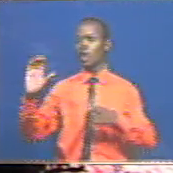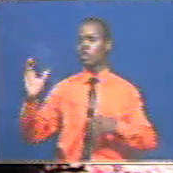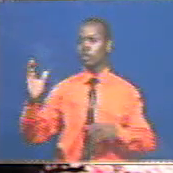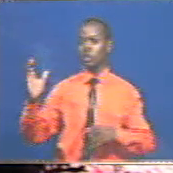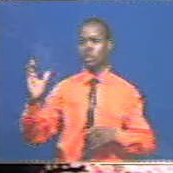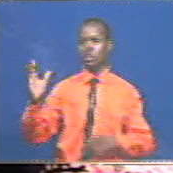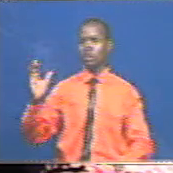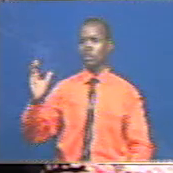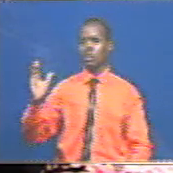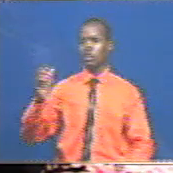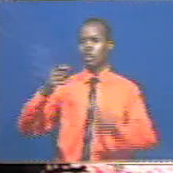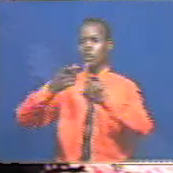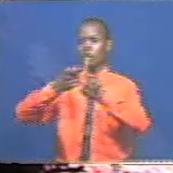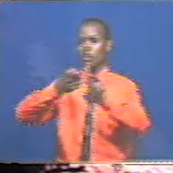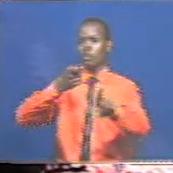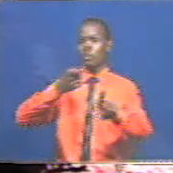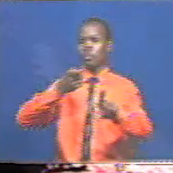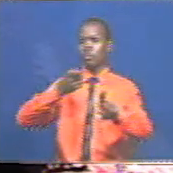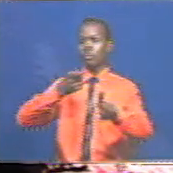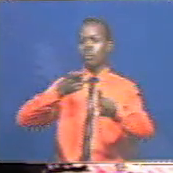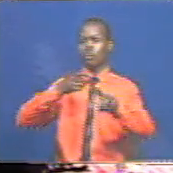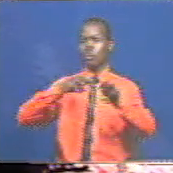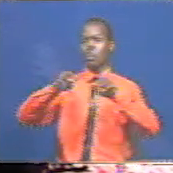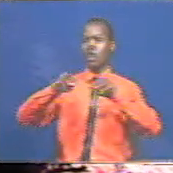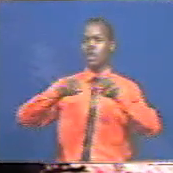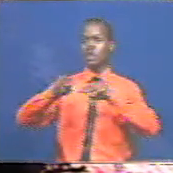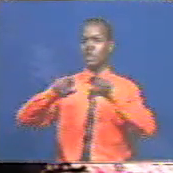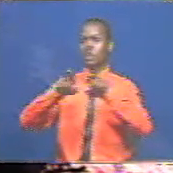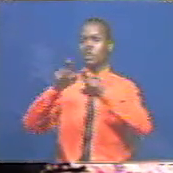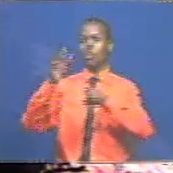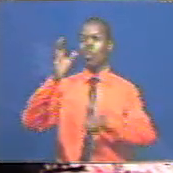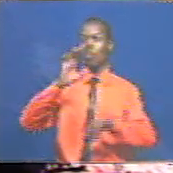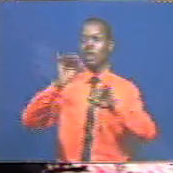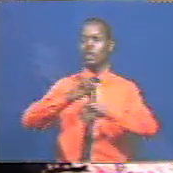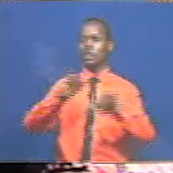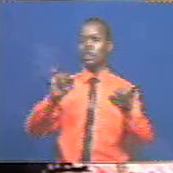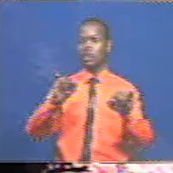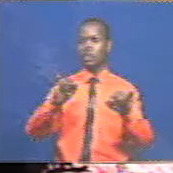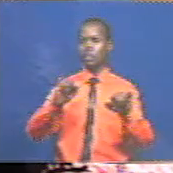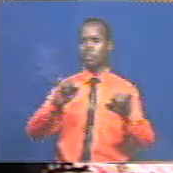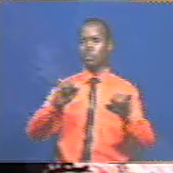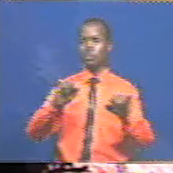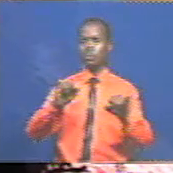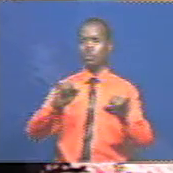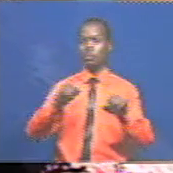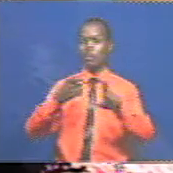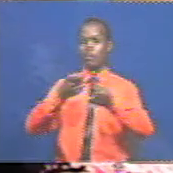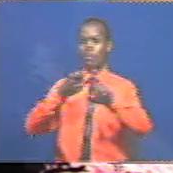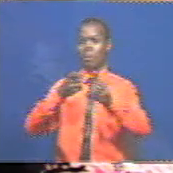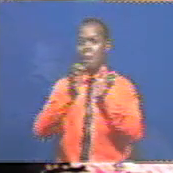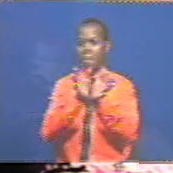so from solid waste management from water and sanitation from public spaces